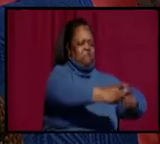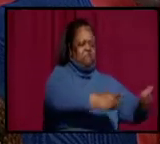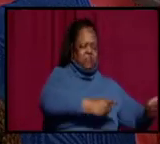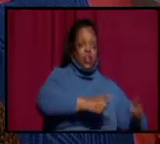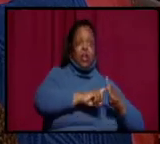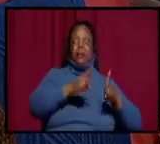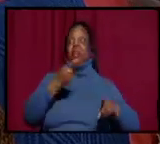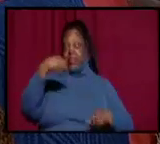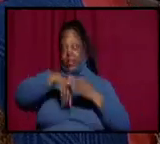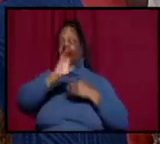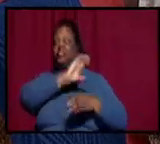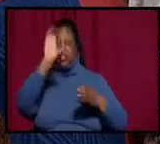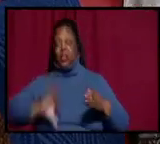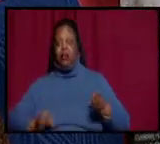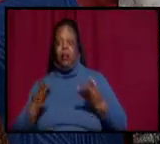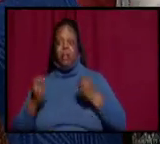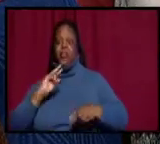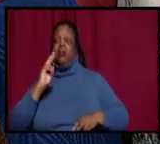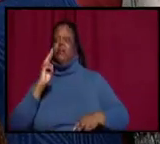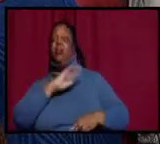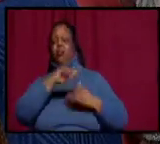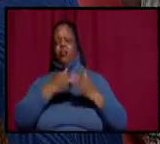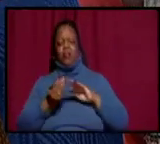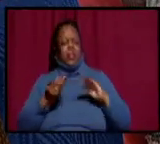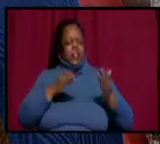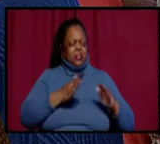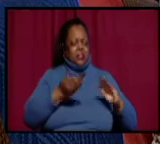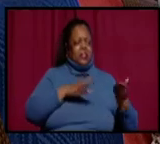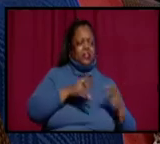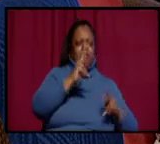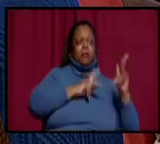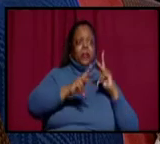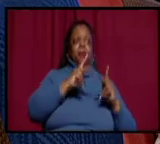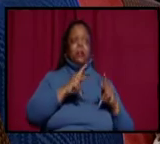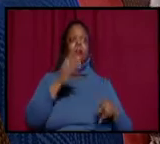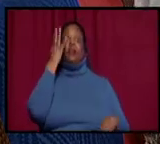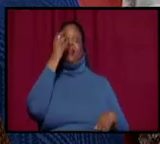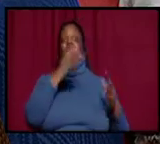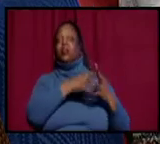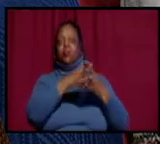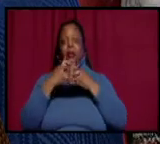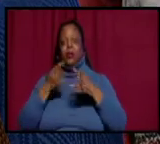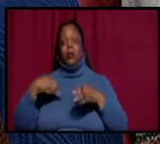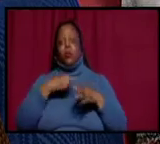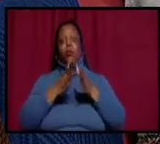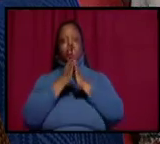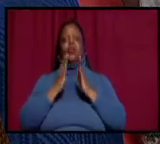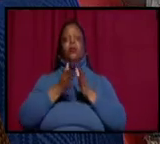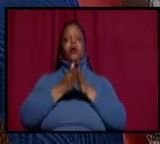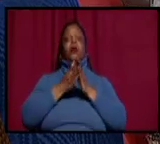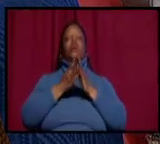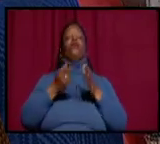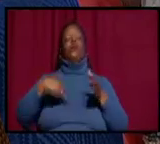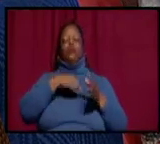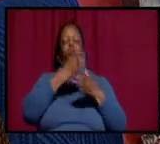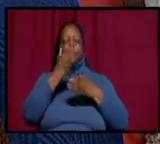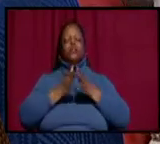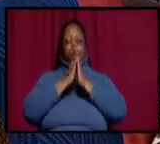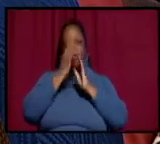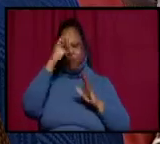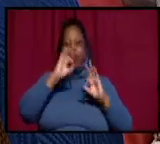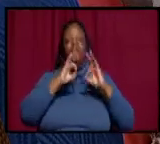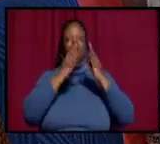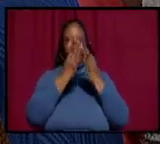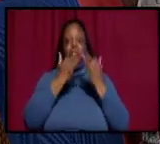in Chicago, so many of the deaths are people of color. So we want to pray for families tonight, and we're